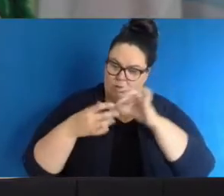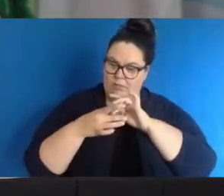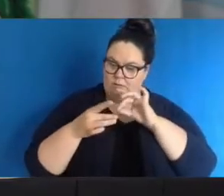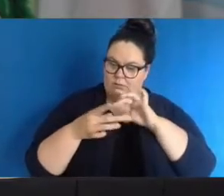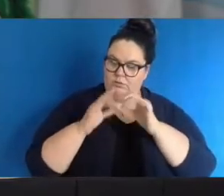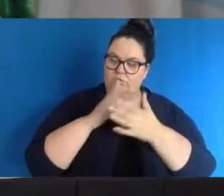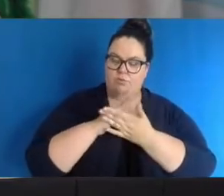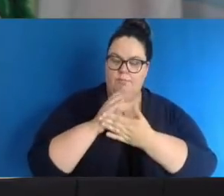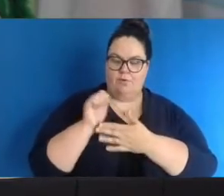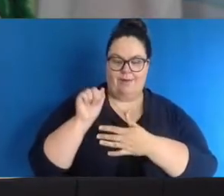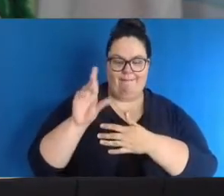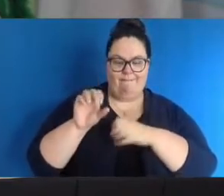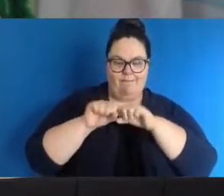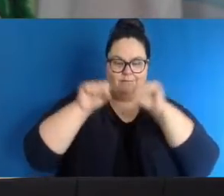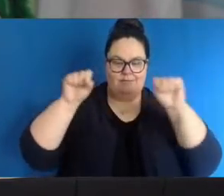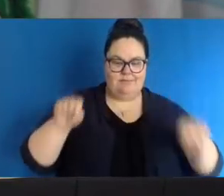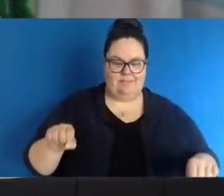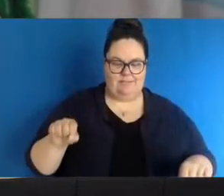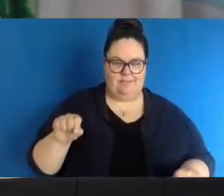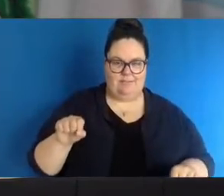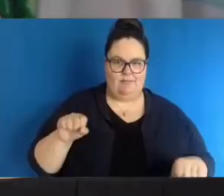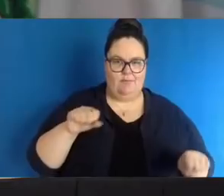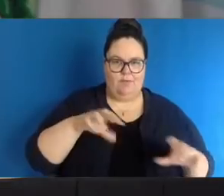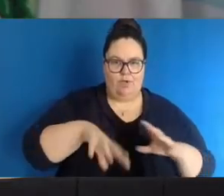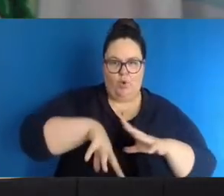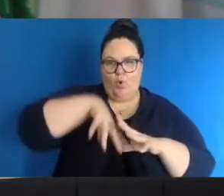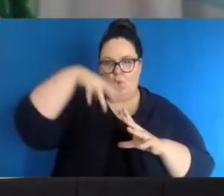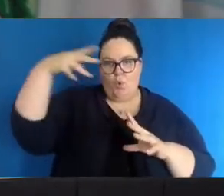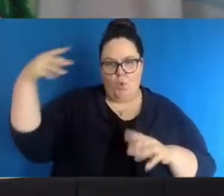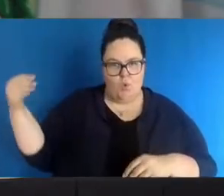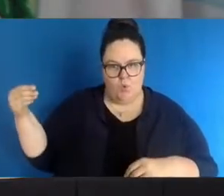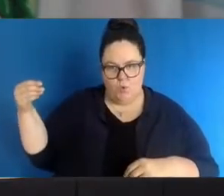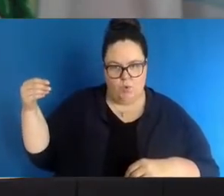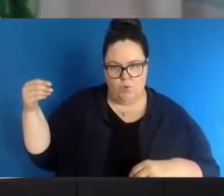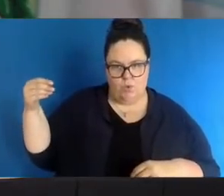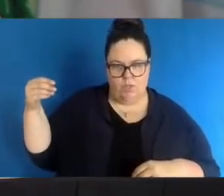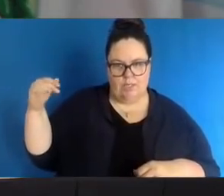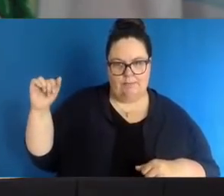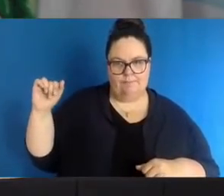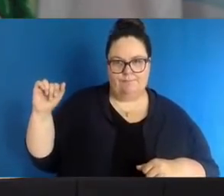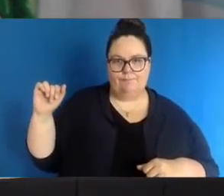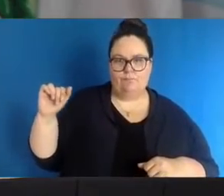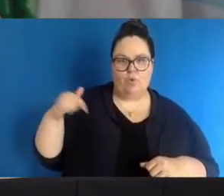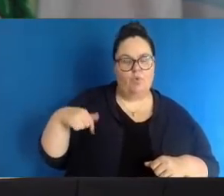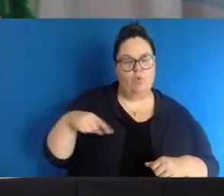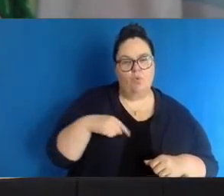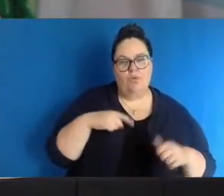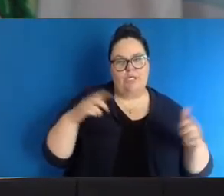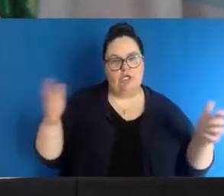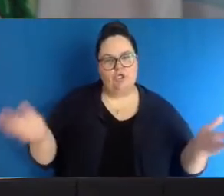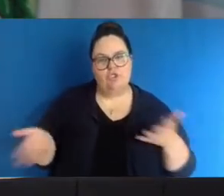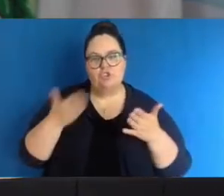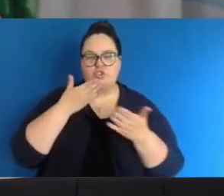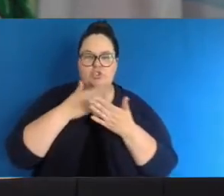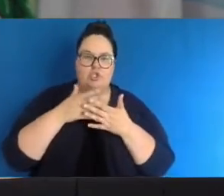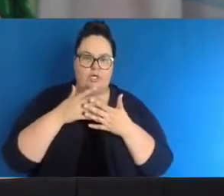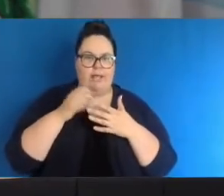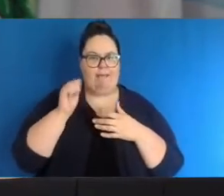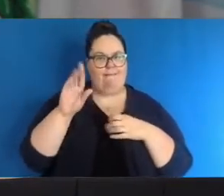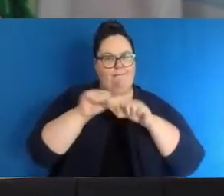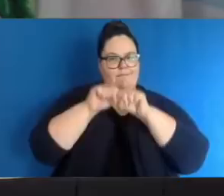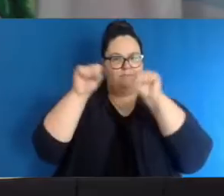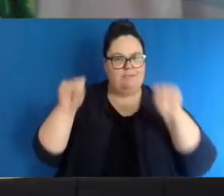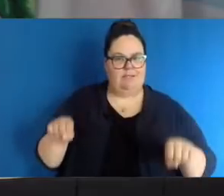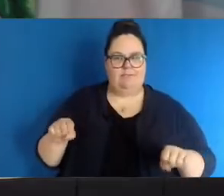suggested or had indicated to Stu, certainly we encourage good ventilation along with all other